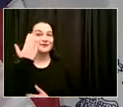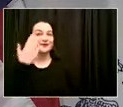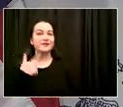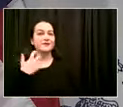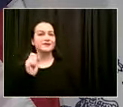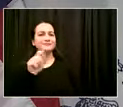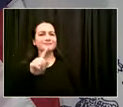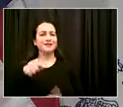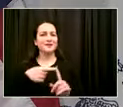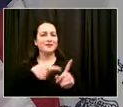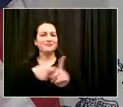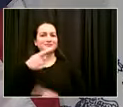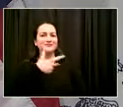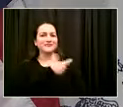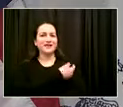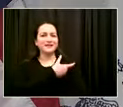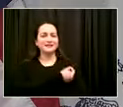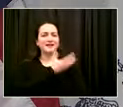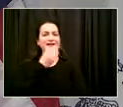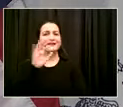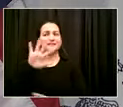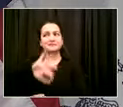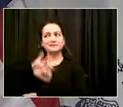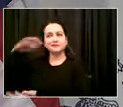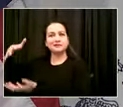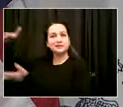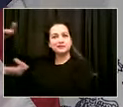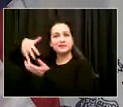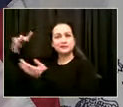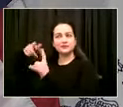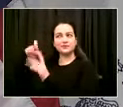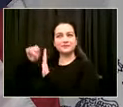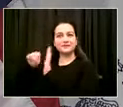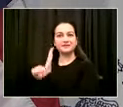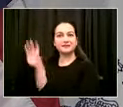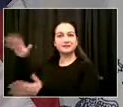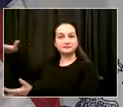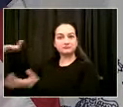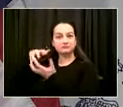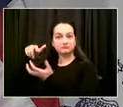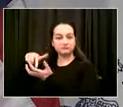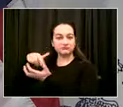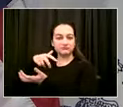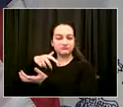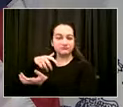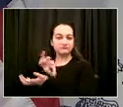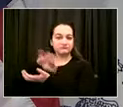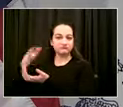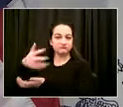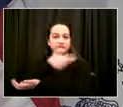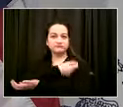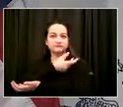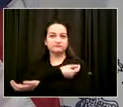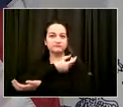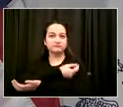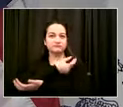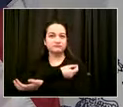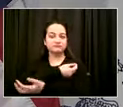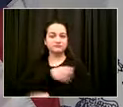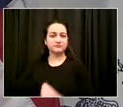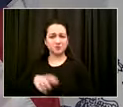where are we in terms of your confidence that we can proceed without future interruptions of the supply?